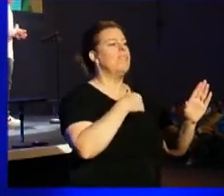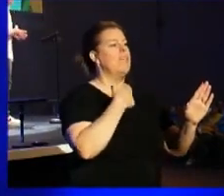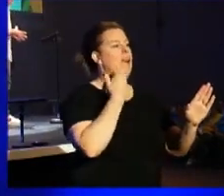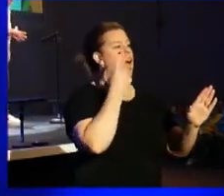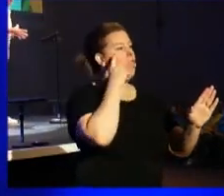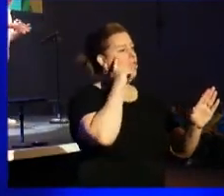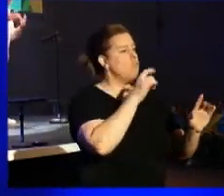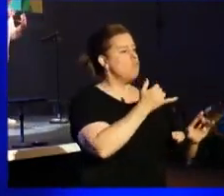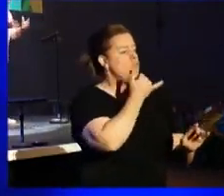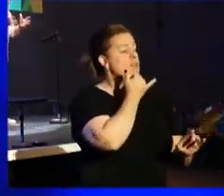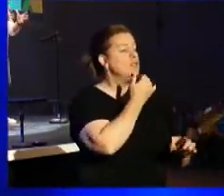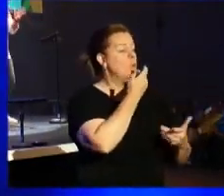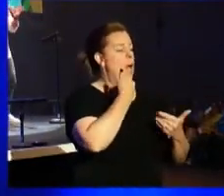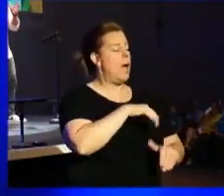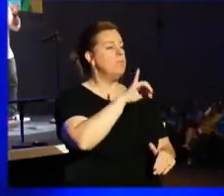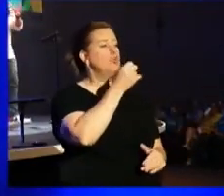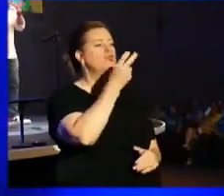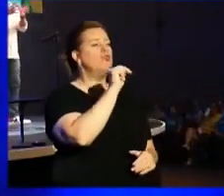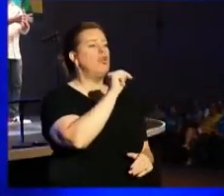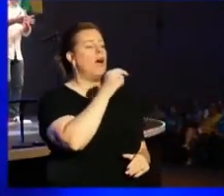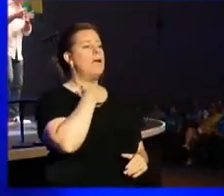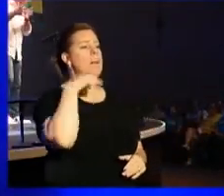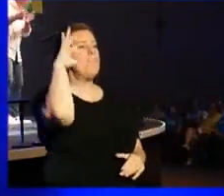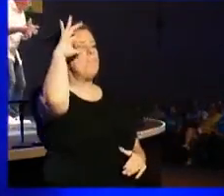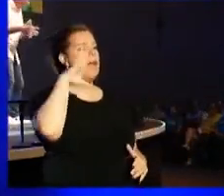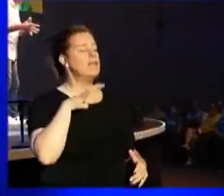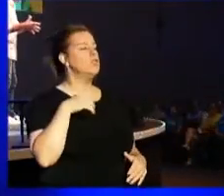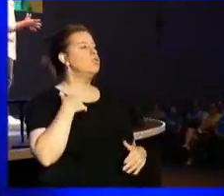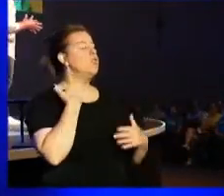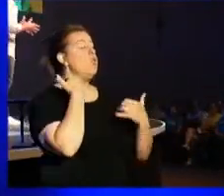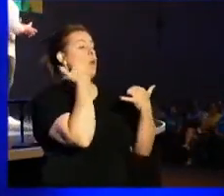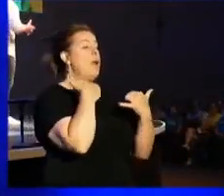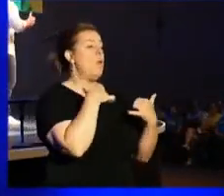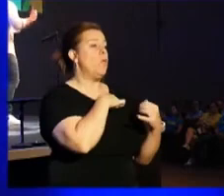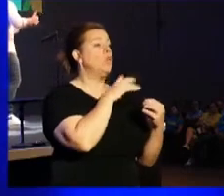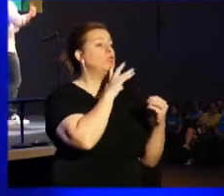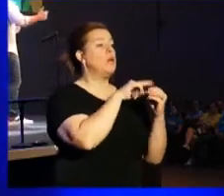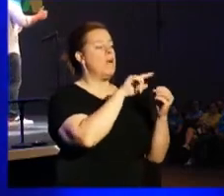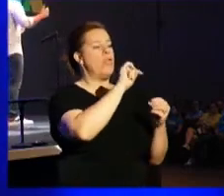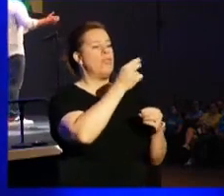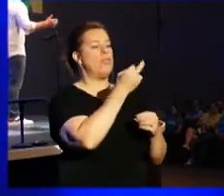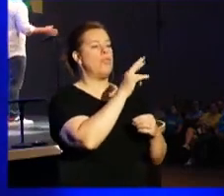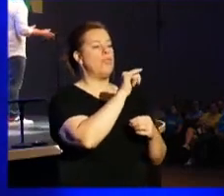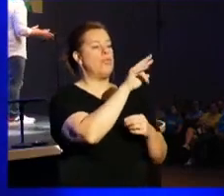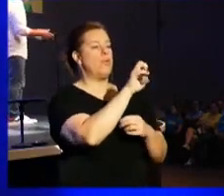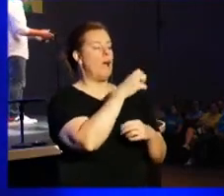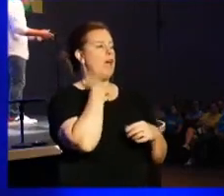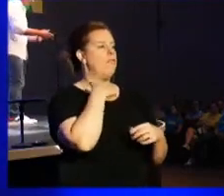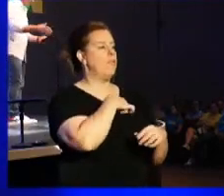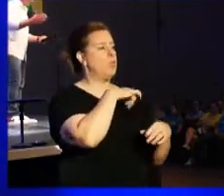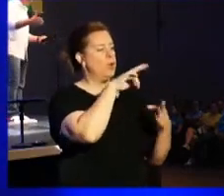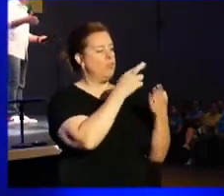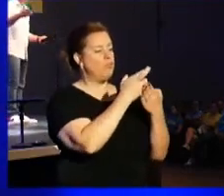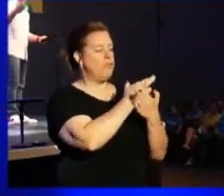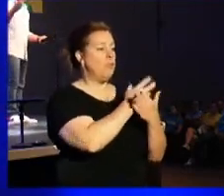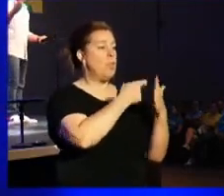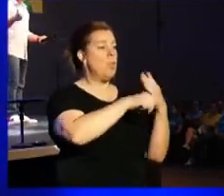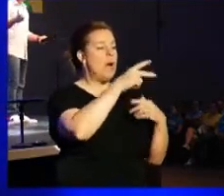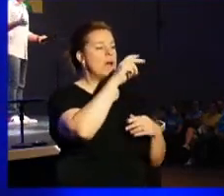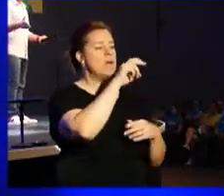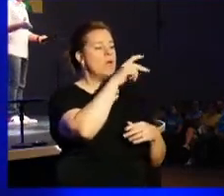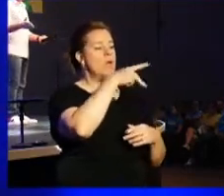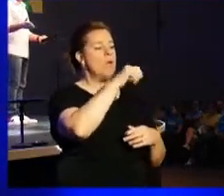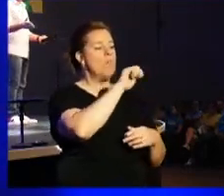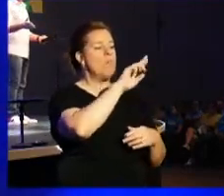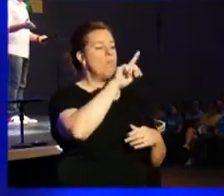New Life. And I'm excited because we're in this series called Thrive, where we're looking at what Paul writes in Galatians about the fruit